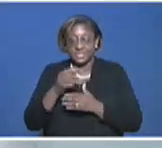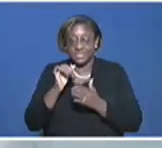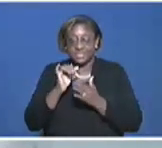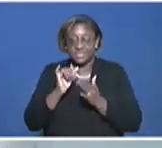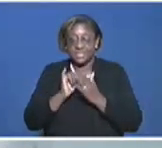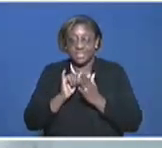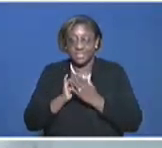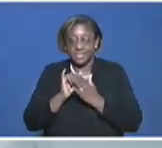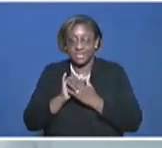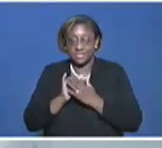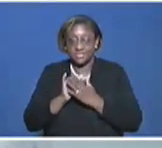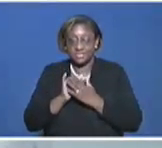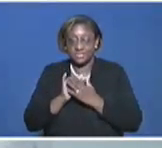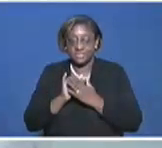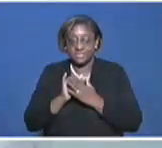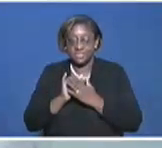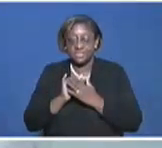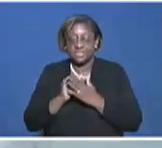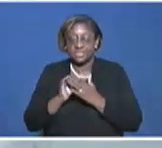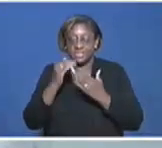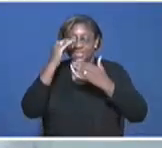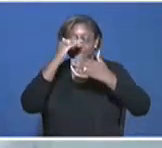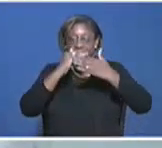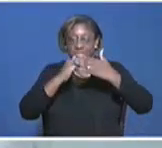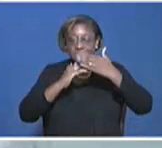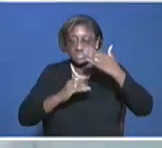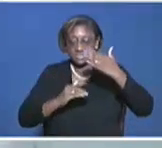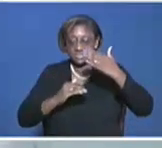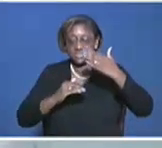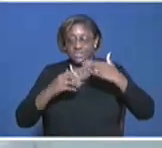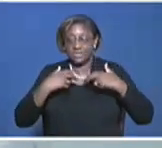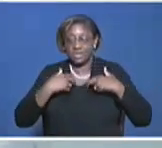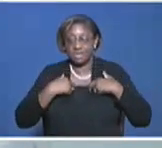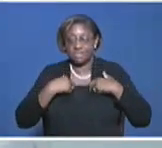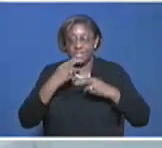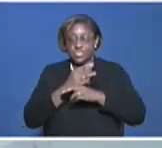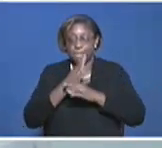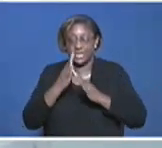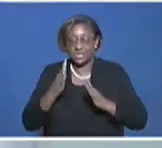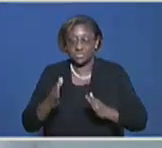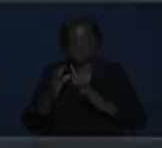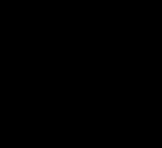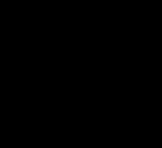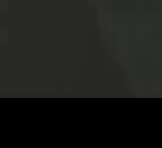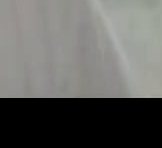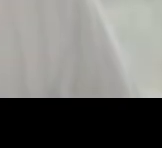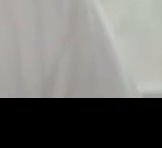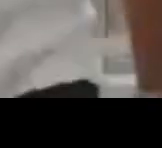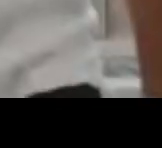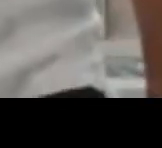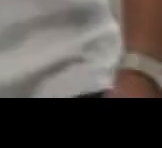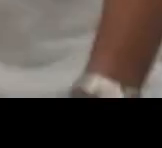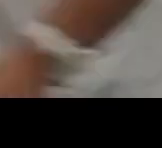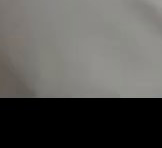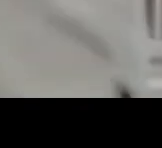successes alongside its to-do list is the Minister of Social Services. He spoke with our Cleopatra Murphy.